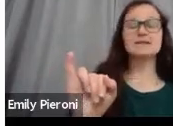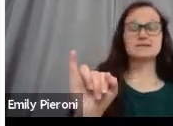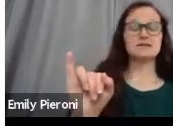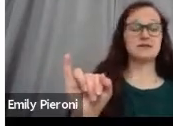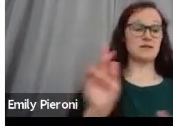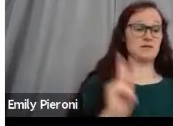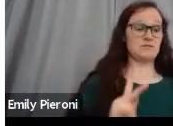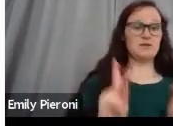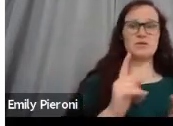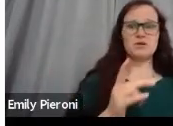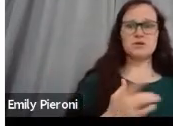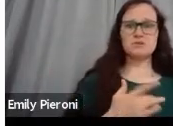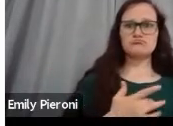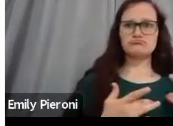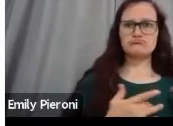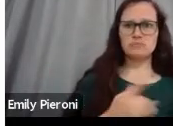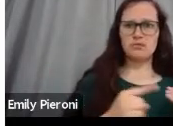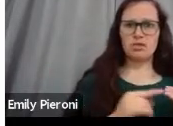integrity of the watershed.